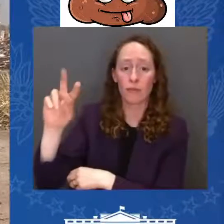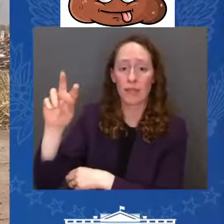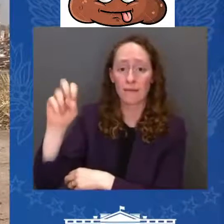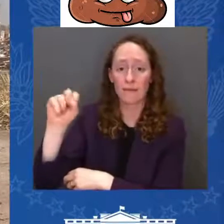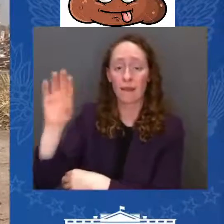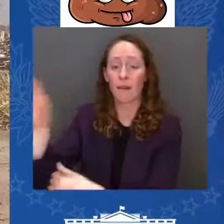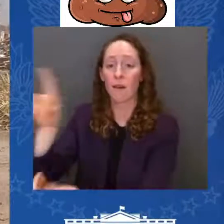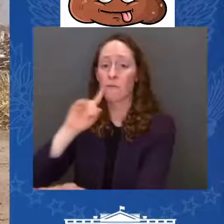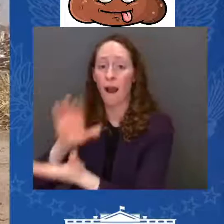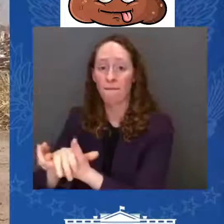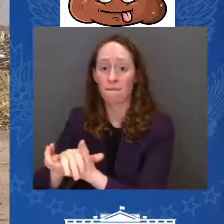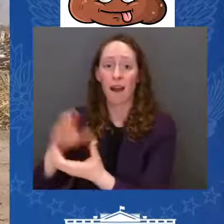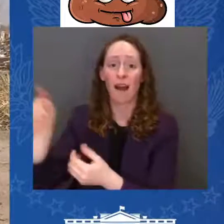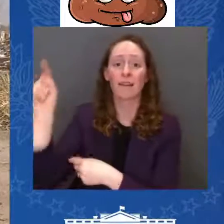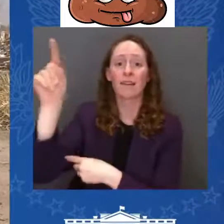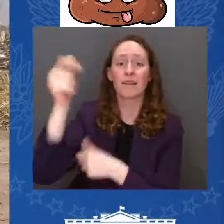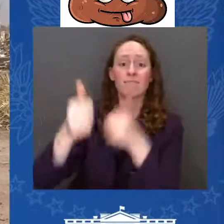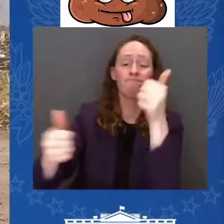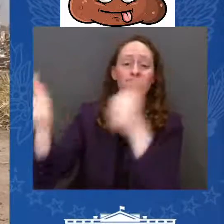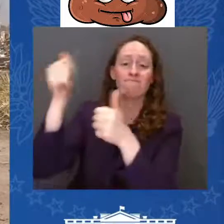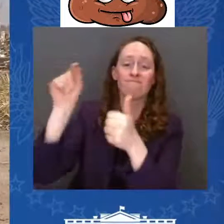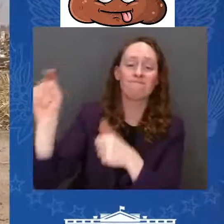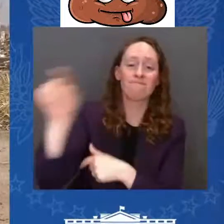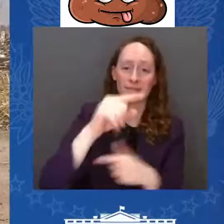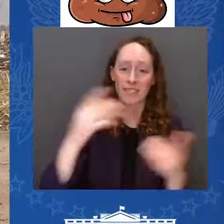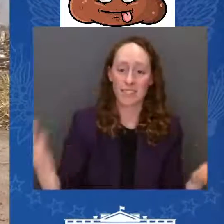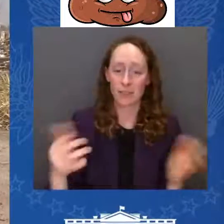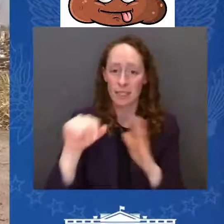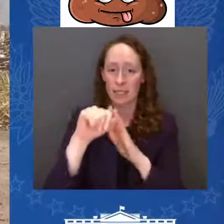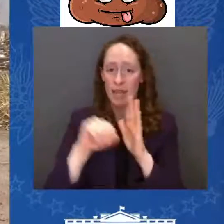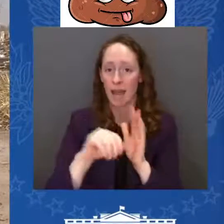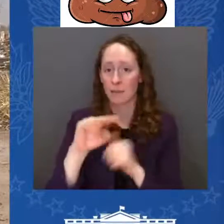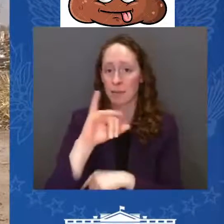Mississippi, the Honorable Congressman Thompson,